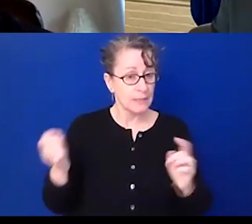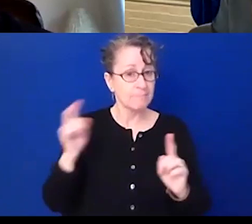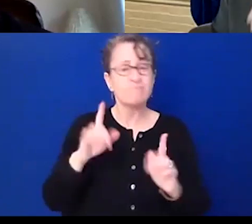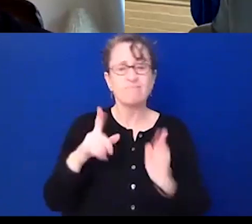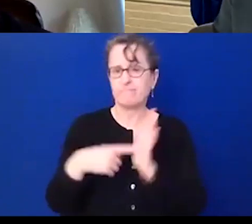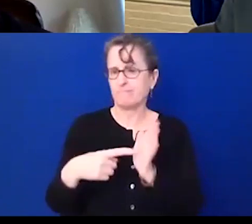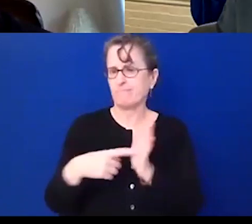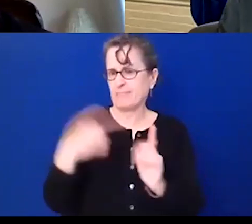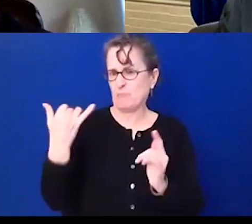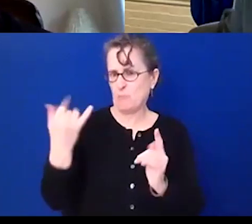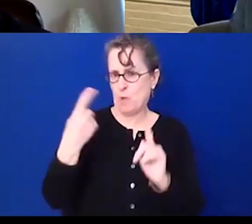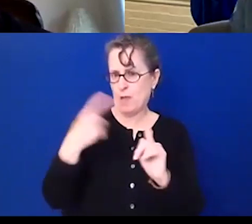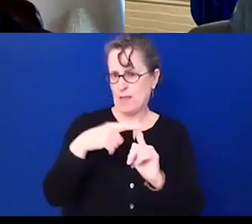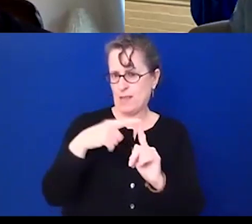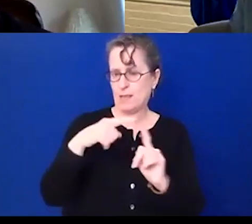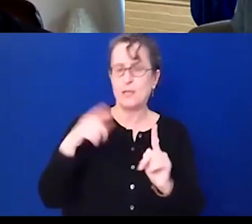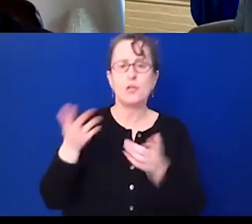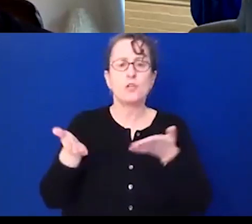truck.